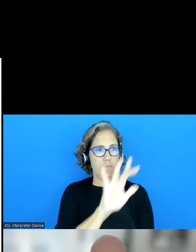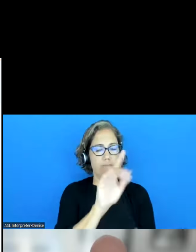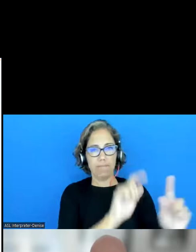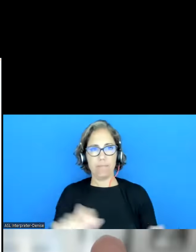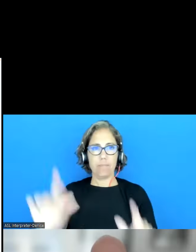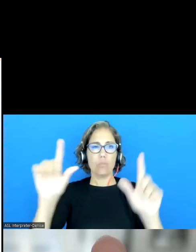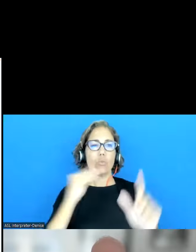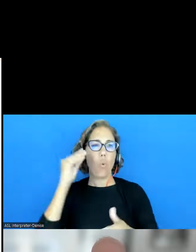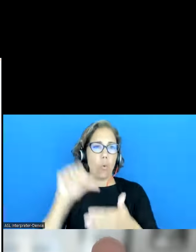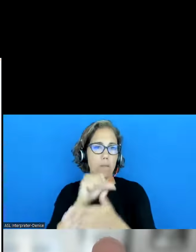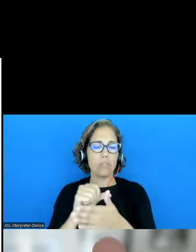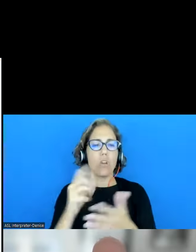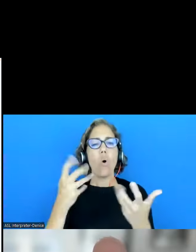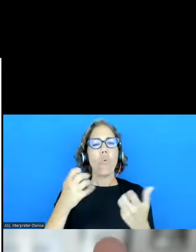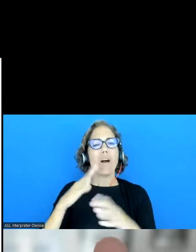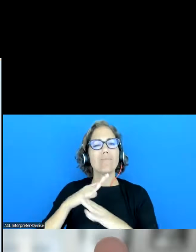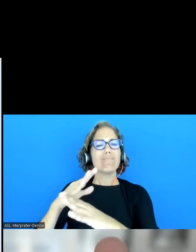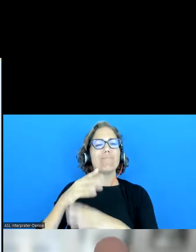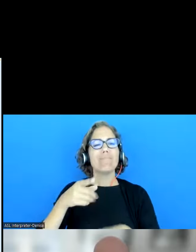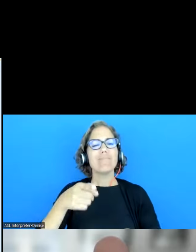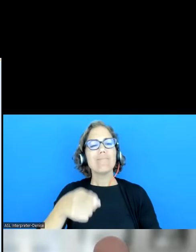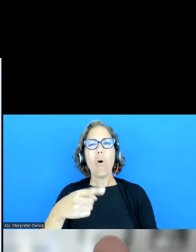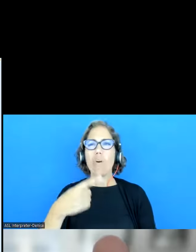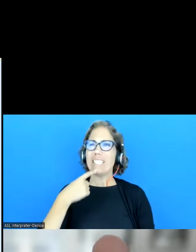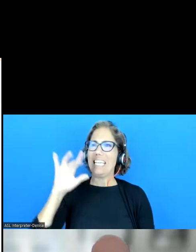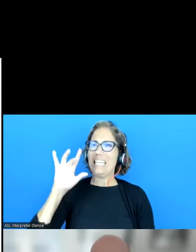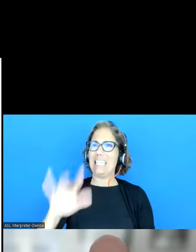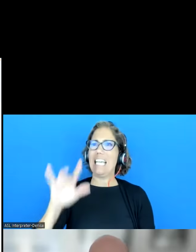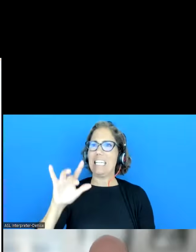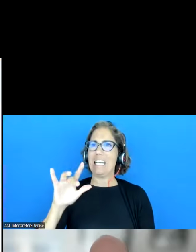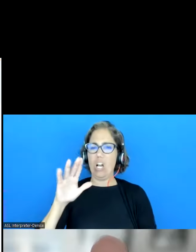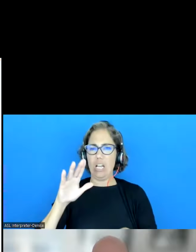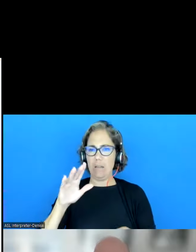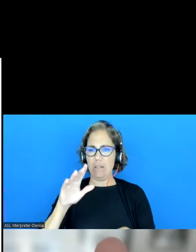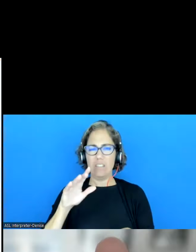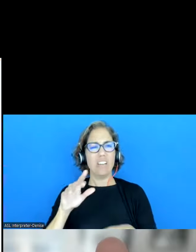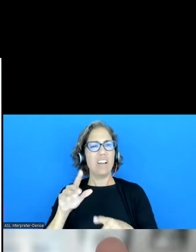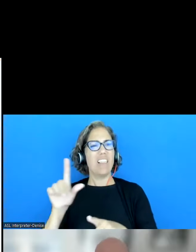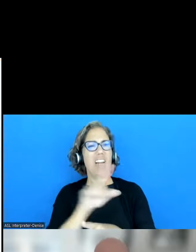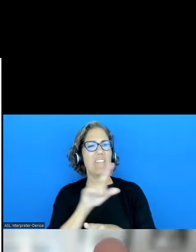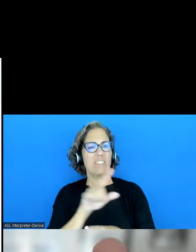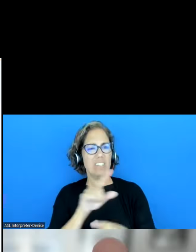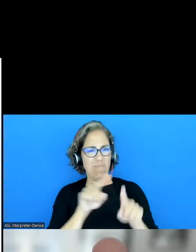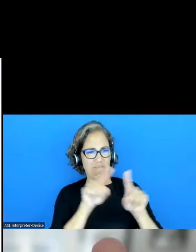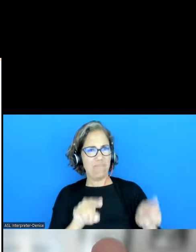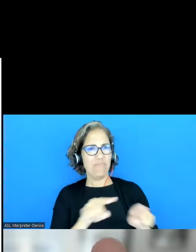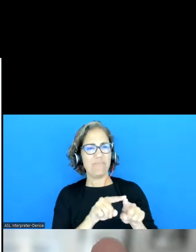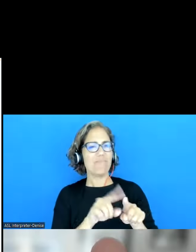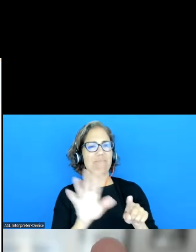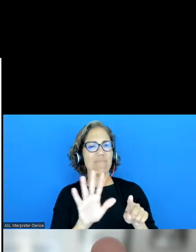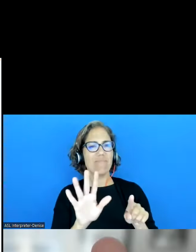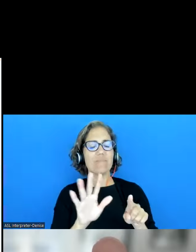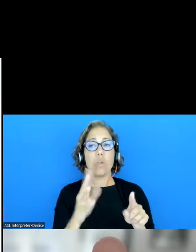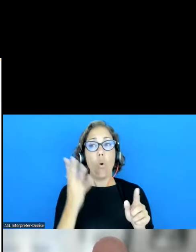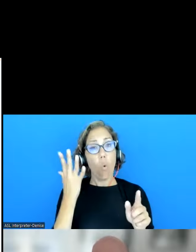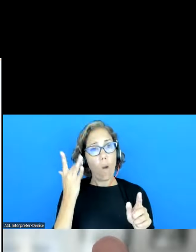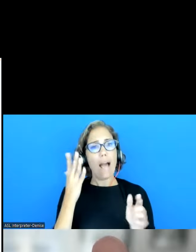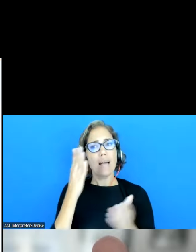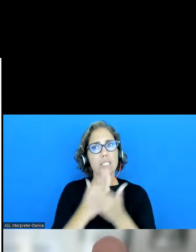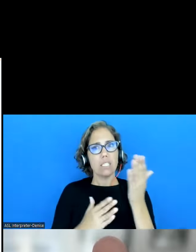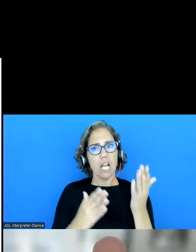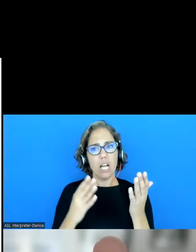spatial indications, because you don't want to say click the button on the left, for example, because some users aren't